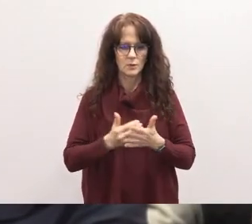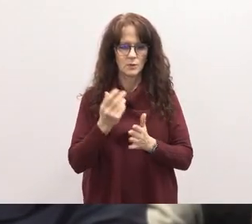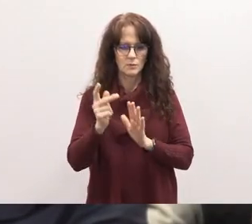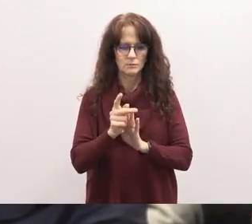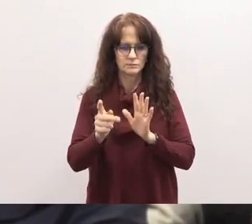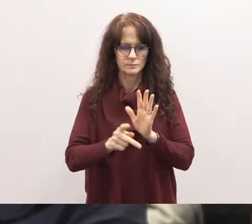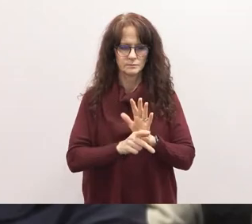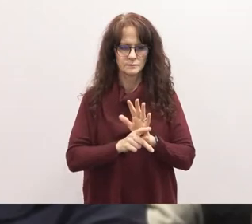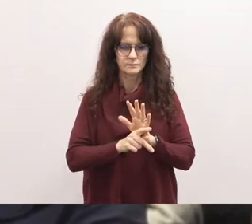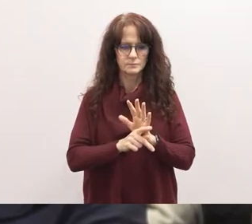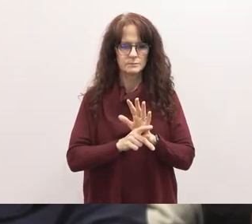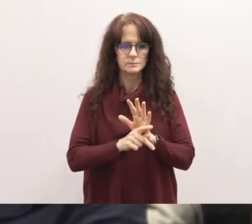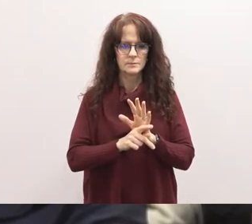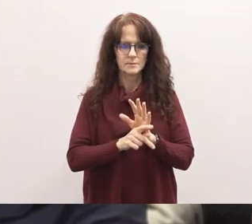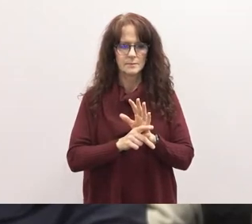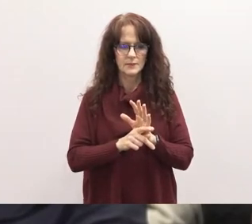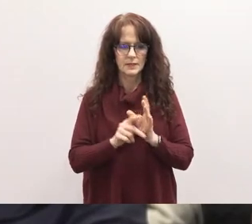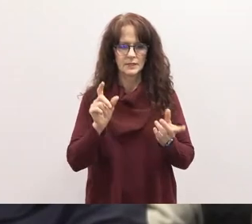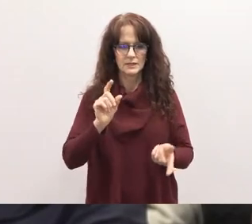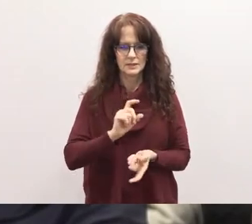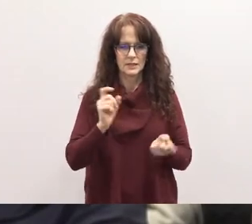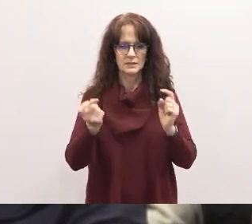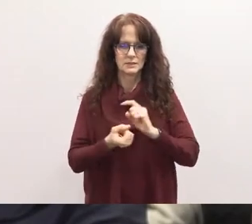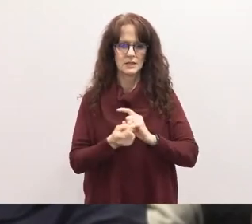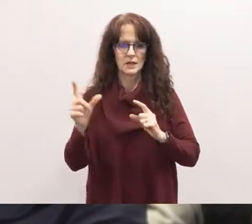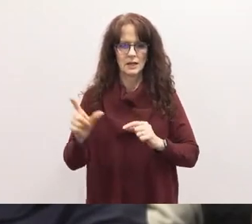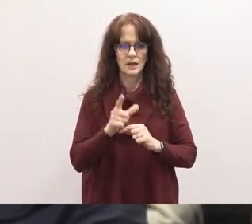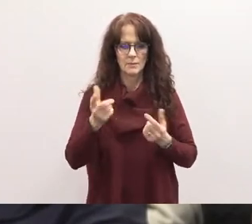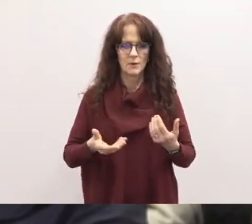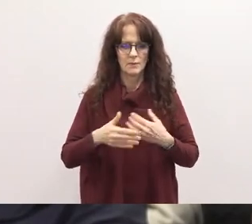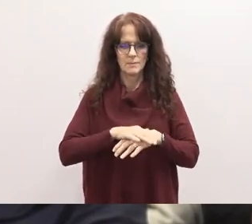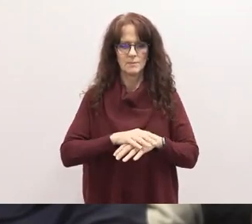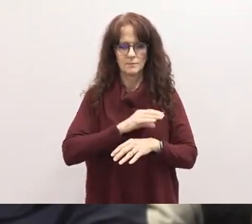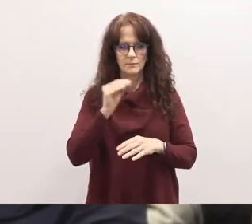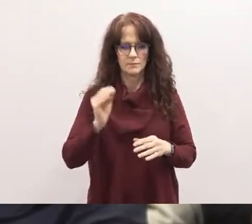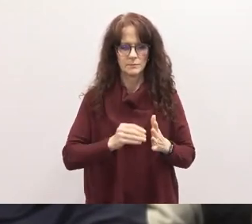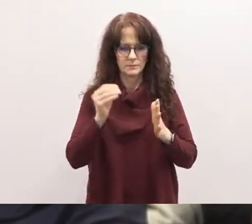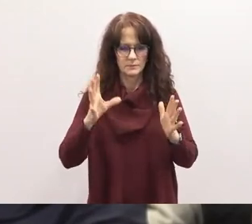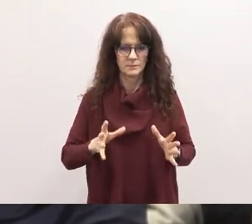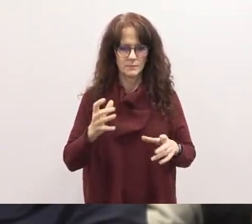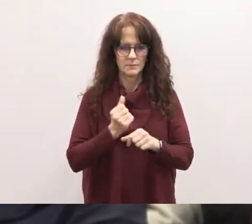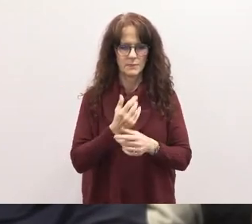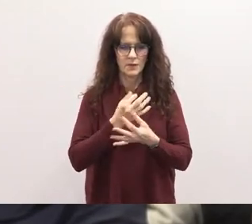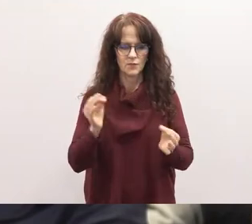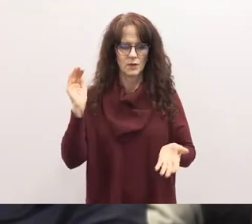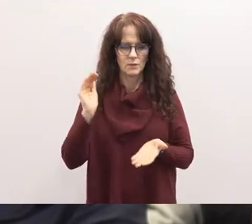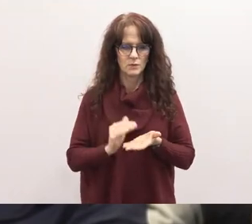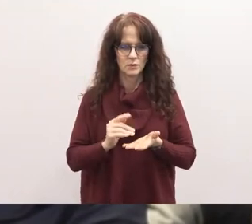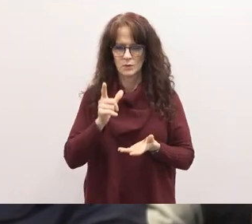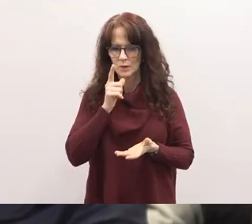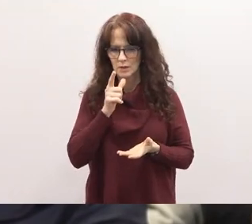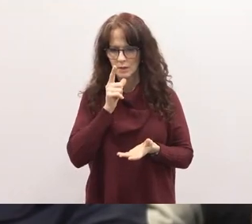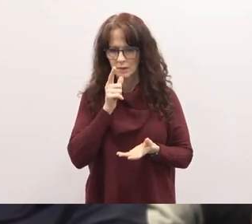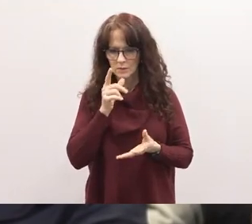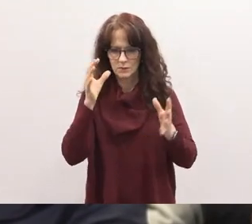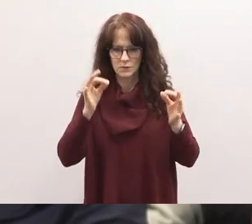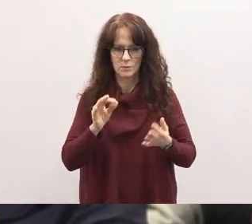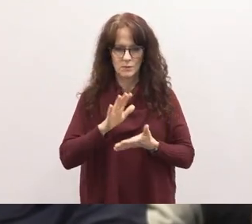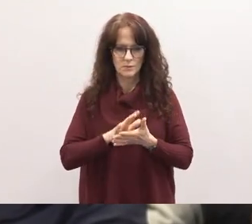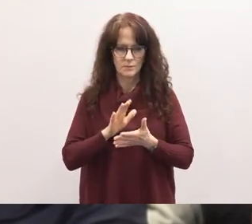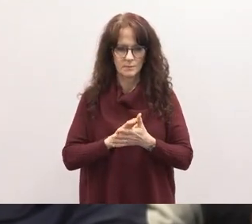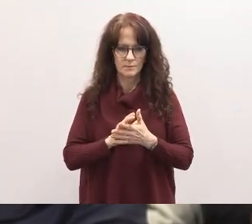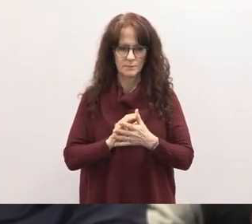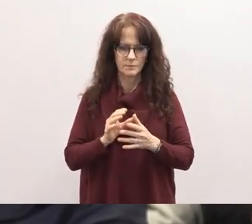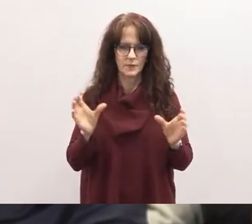policy that rebalanced library coverage. This new formula used percentages of students receiving free and reduced lunch to determine if schools would be designated